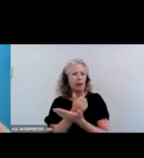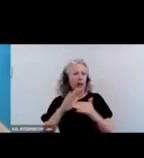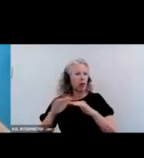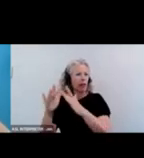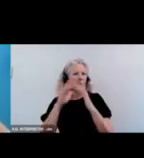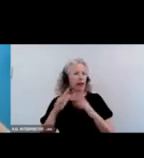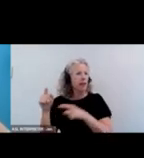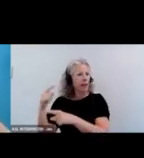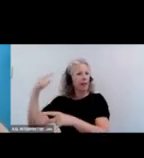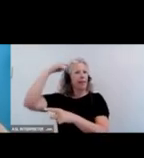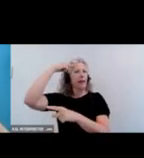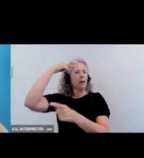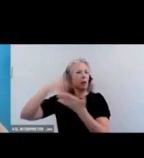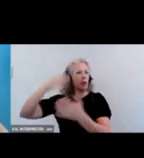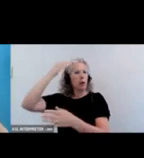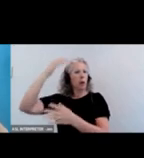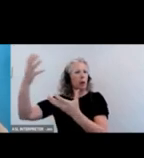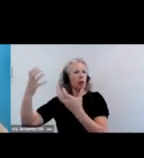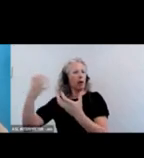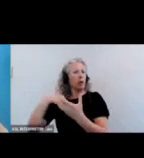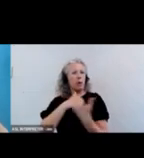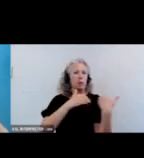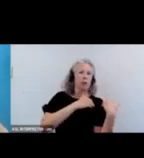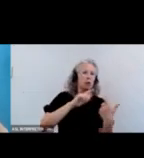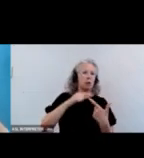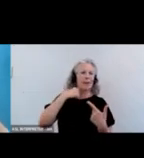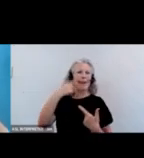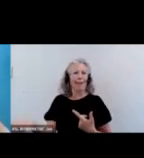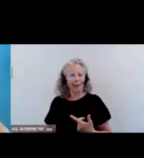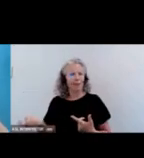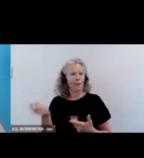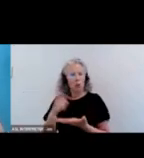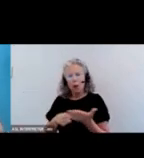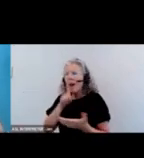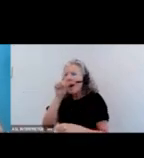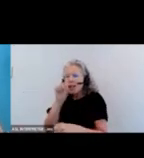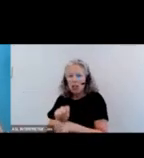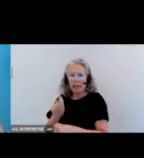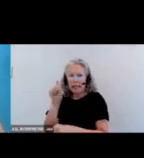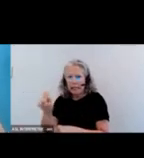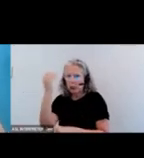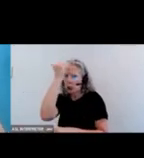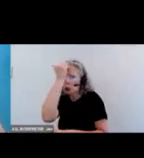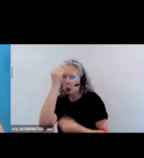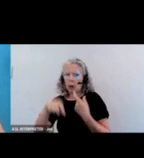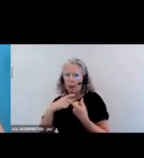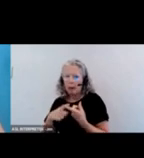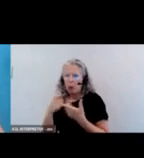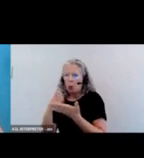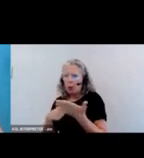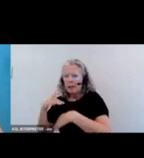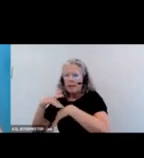they think they know what they want. And we have a responsibility to tell them what they actually need to know about what's